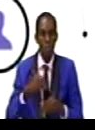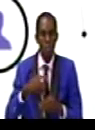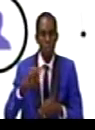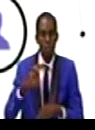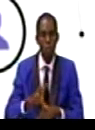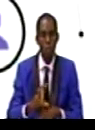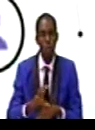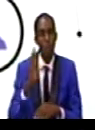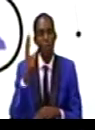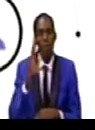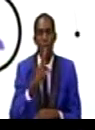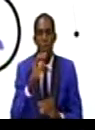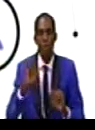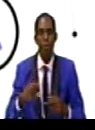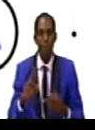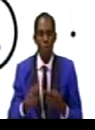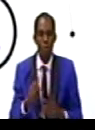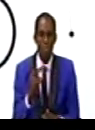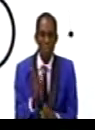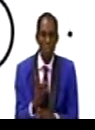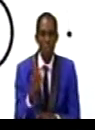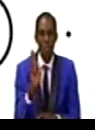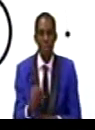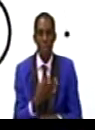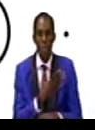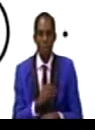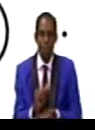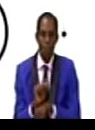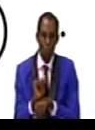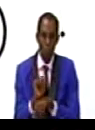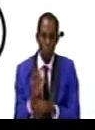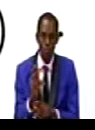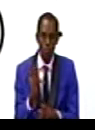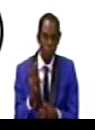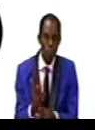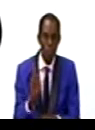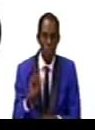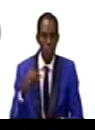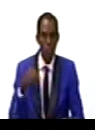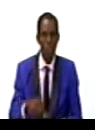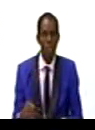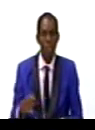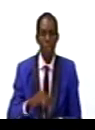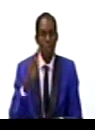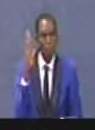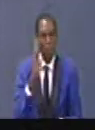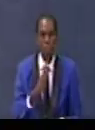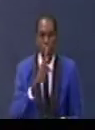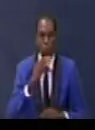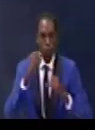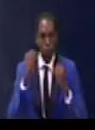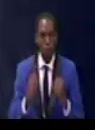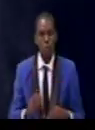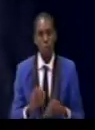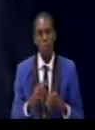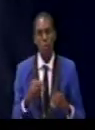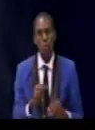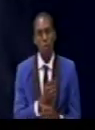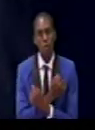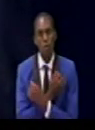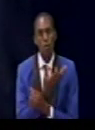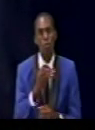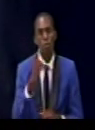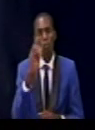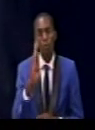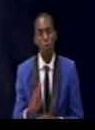will be able to tie them and glue them and pin them down. They'll be grounded in the love of God. Number four,